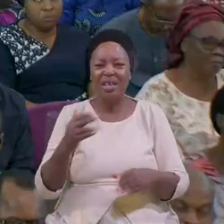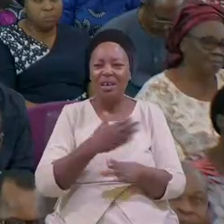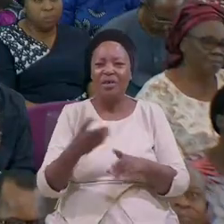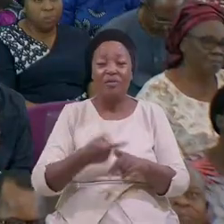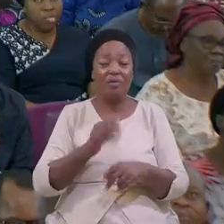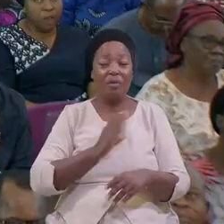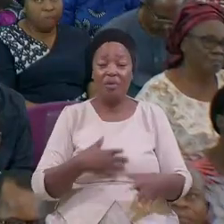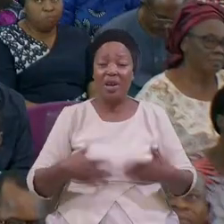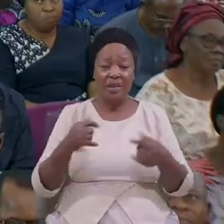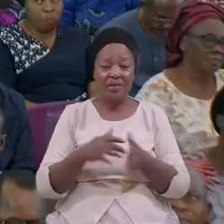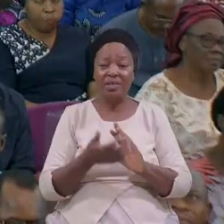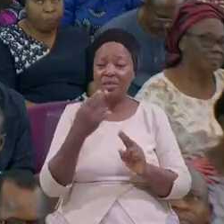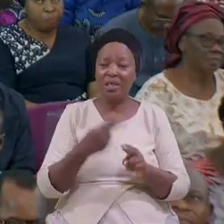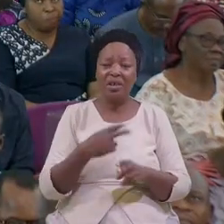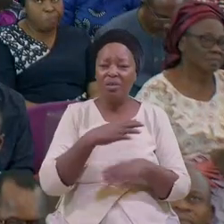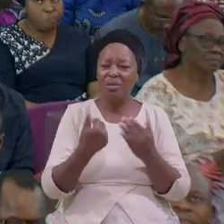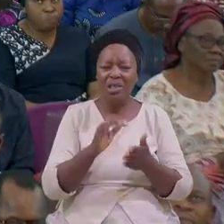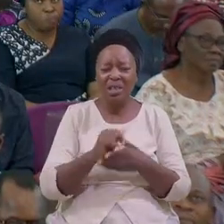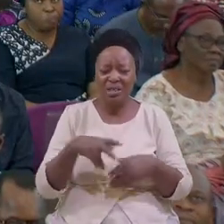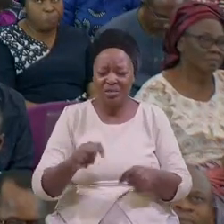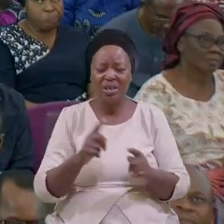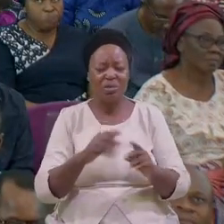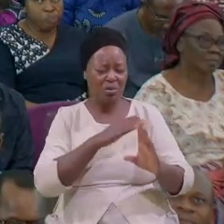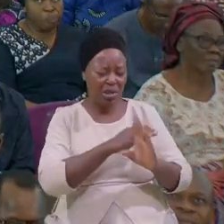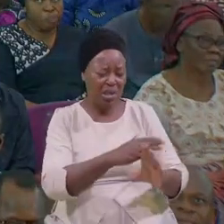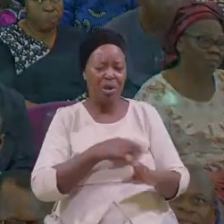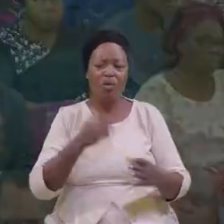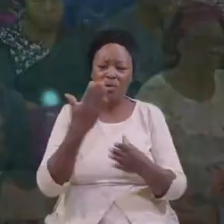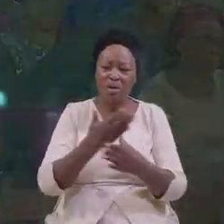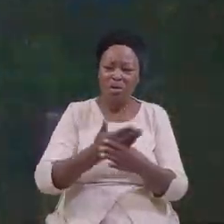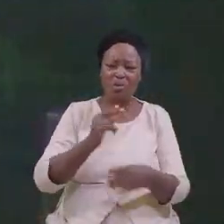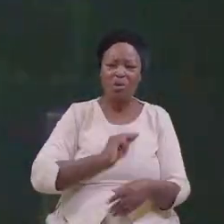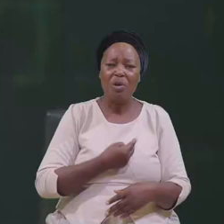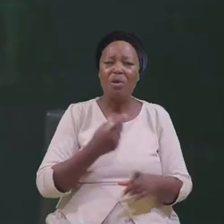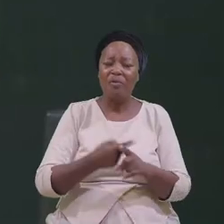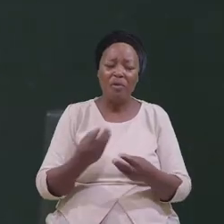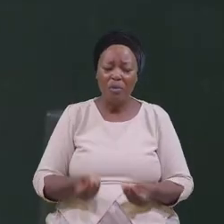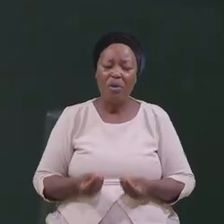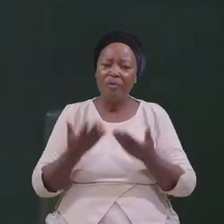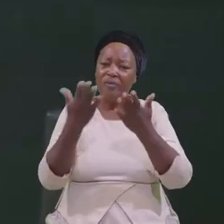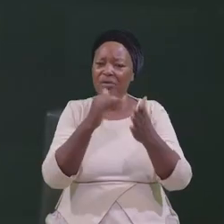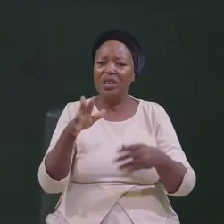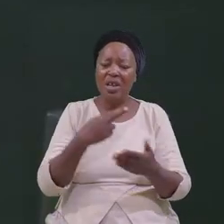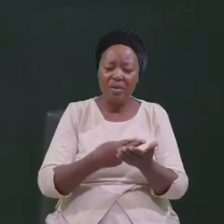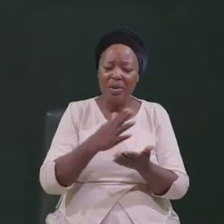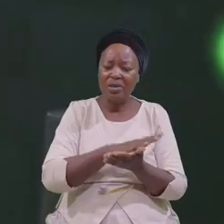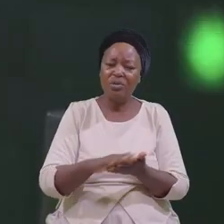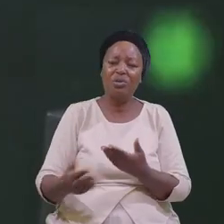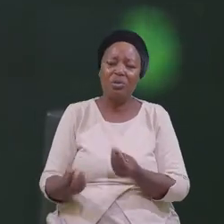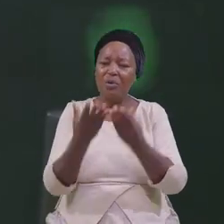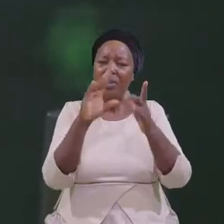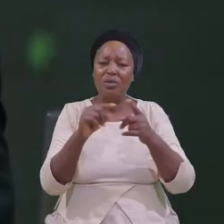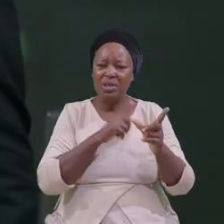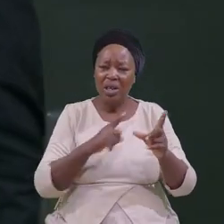those things that are trying to hinder or disturb us from offering a righteous offering to the